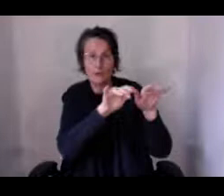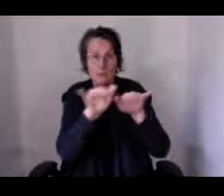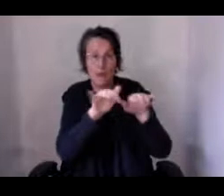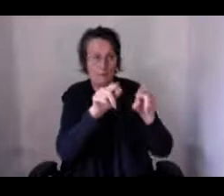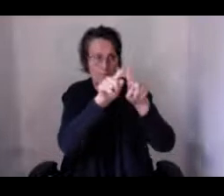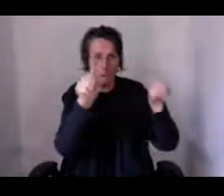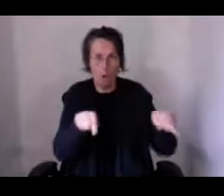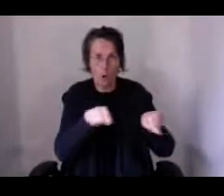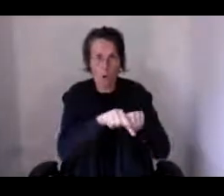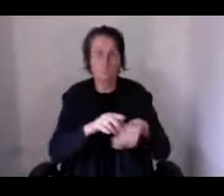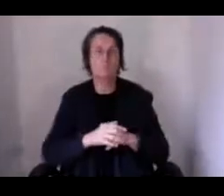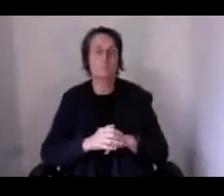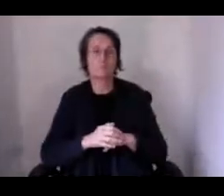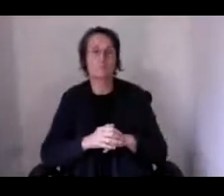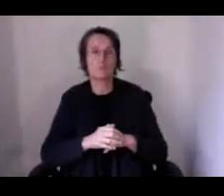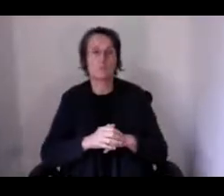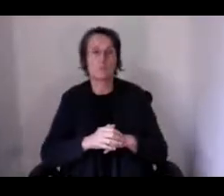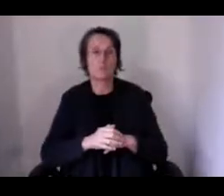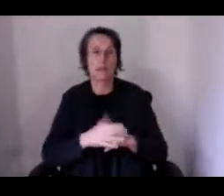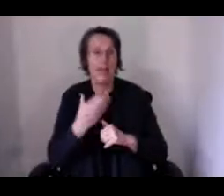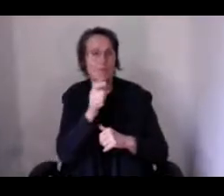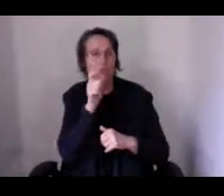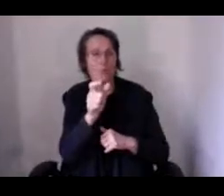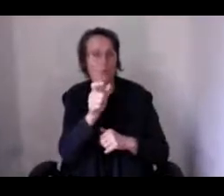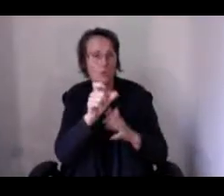Word versions.